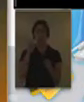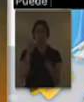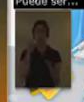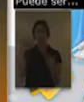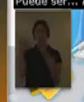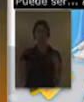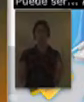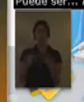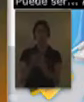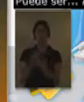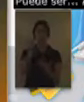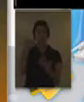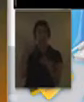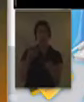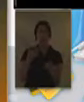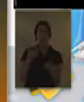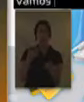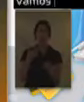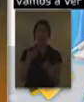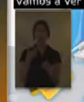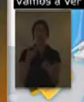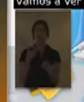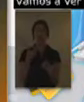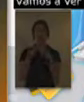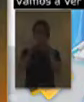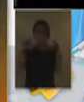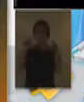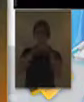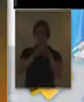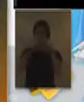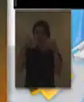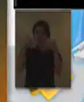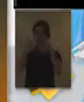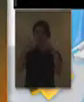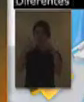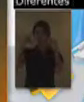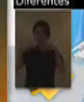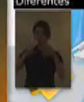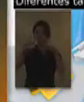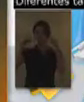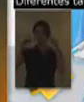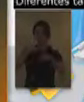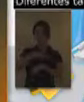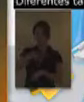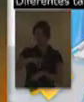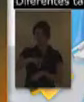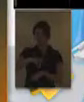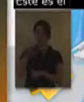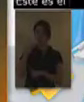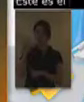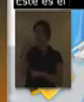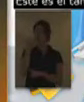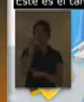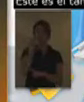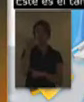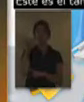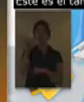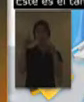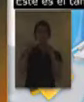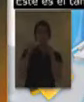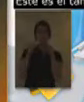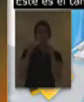it could be high contrast. So we'll see different examples. We could have different sizes of text. This is the small